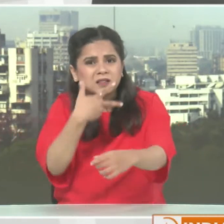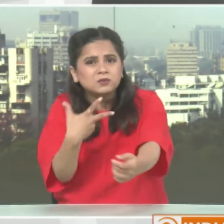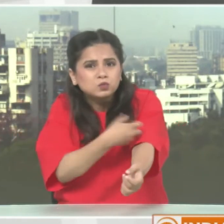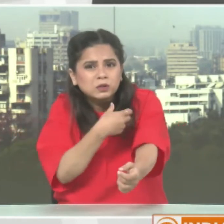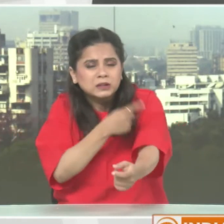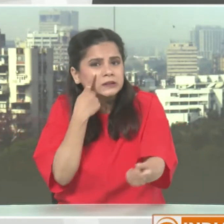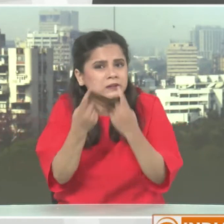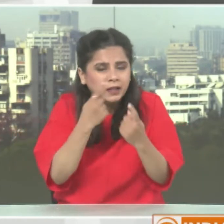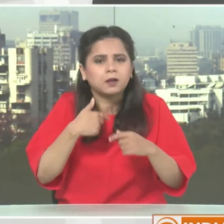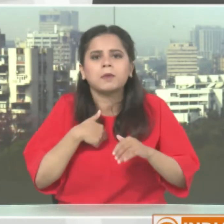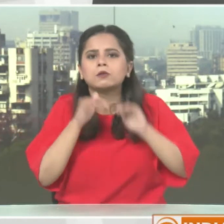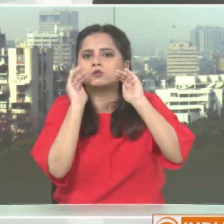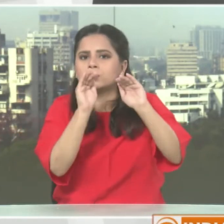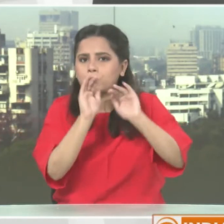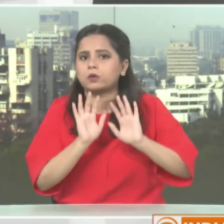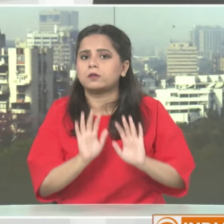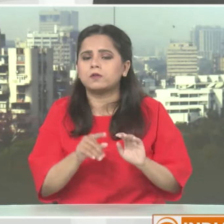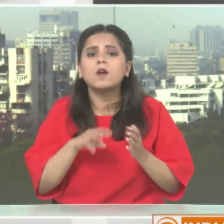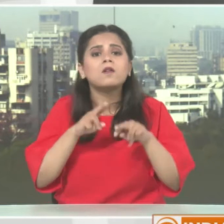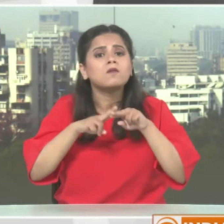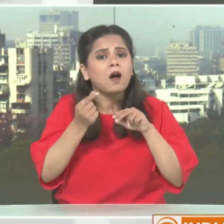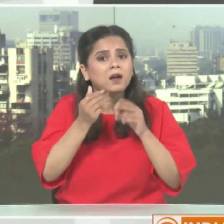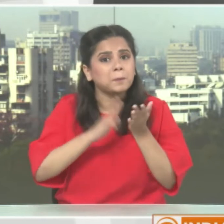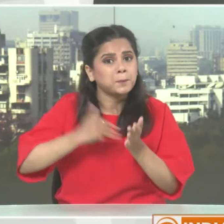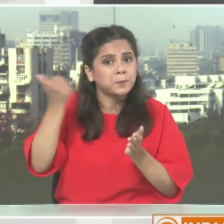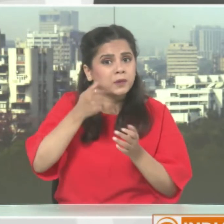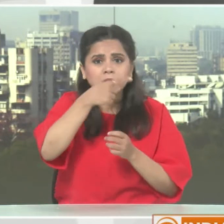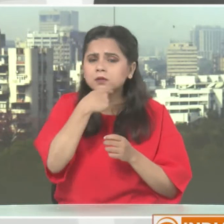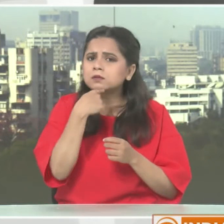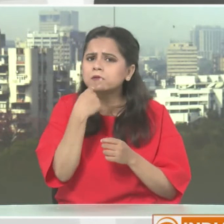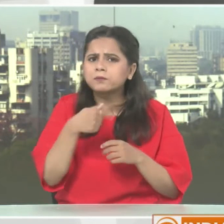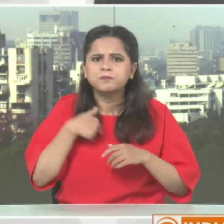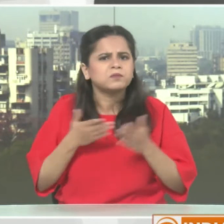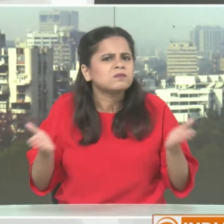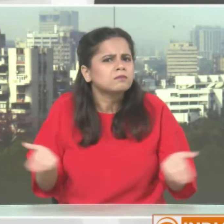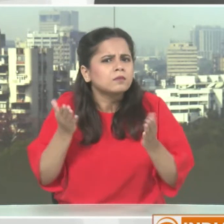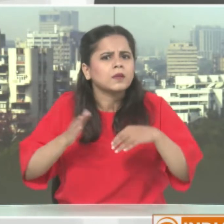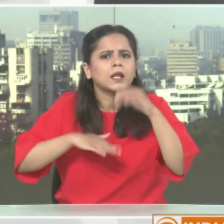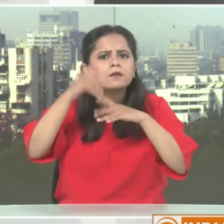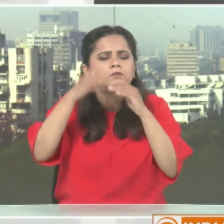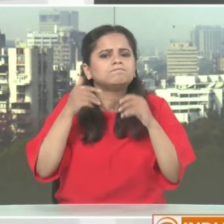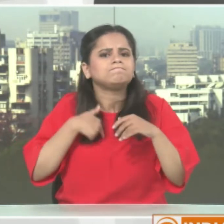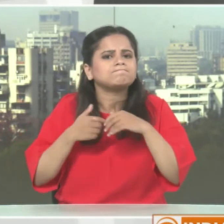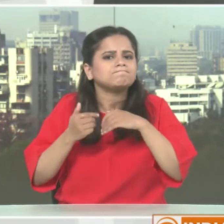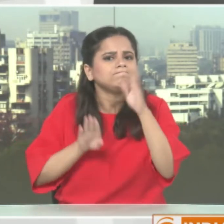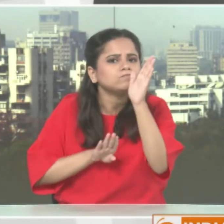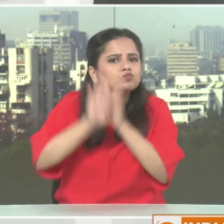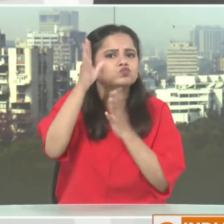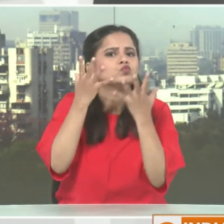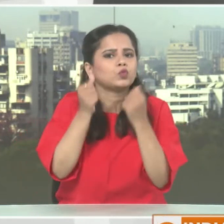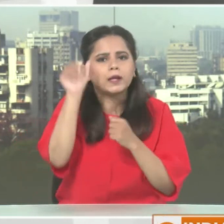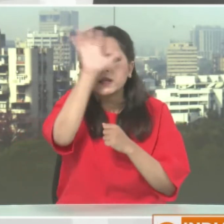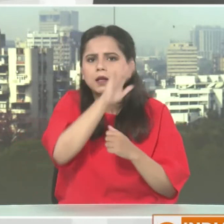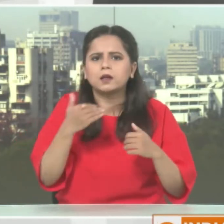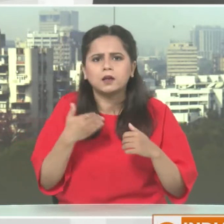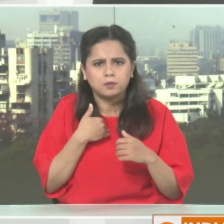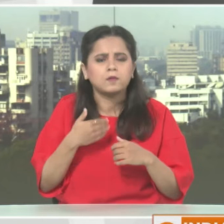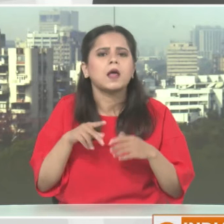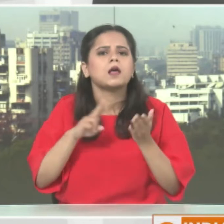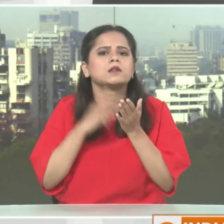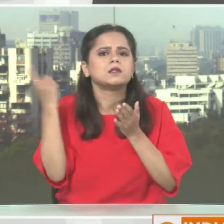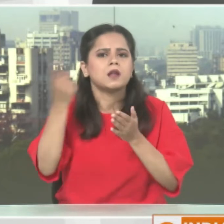trials. The Finance Minister mentioned that to give a boost to the infrastructure development, India has launched the